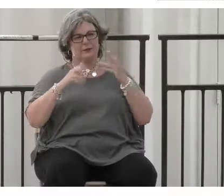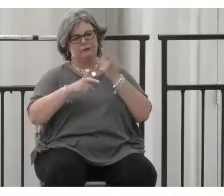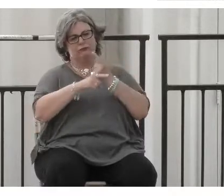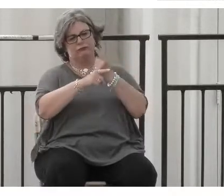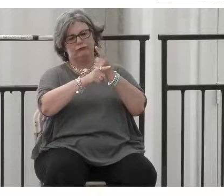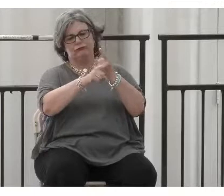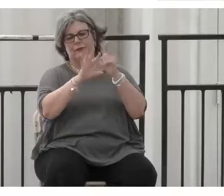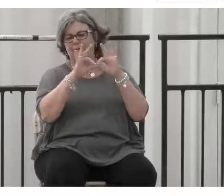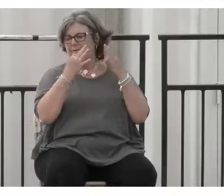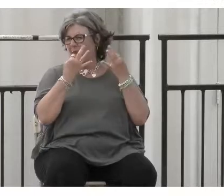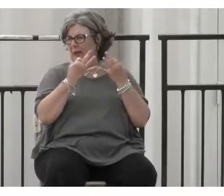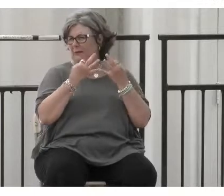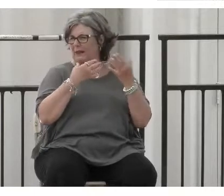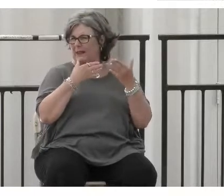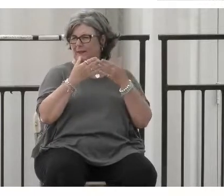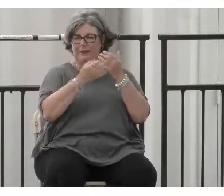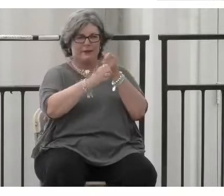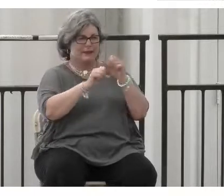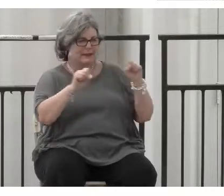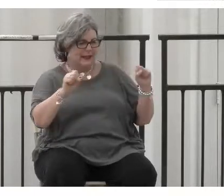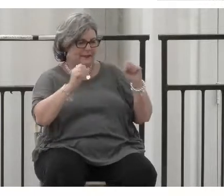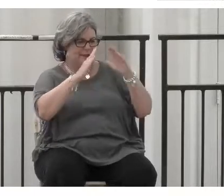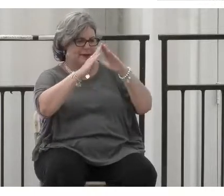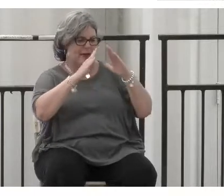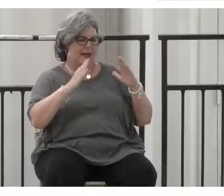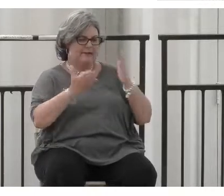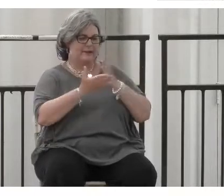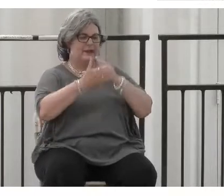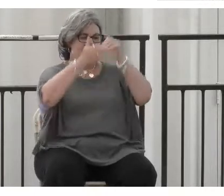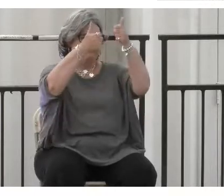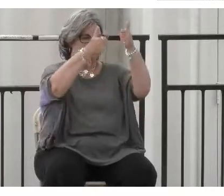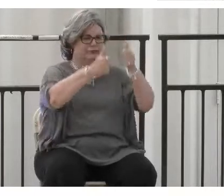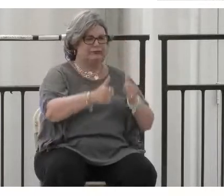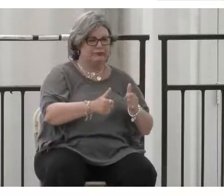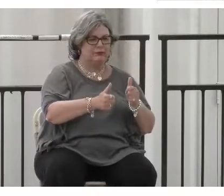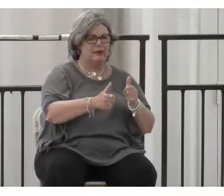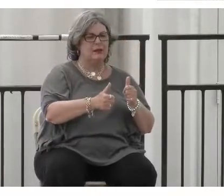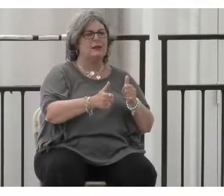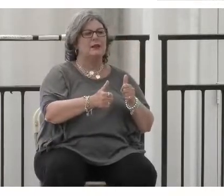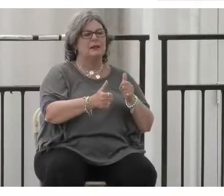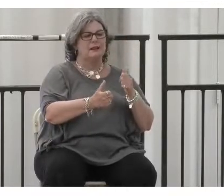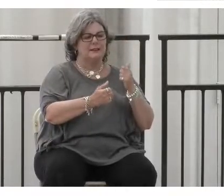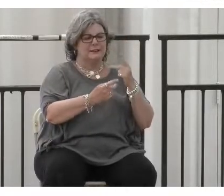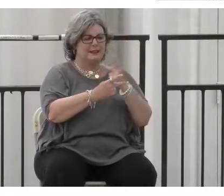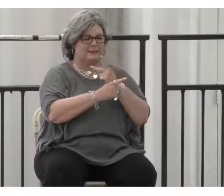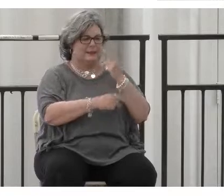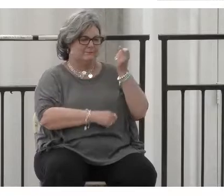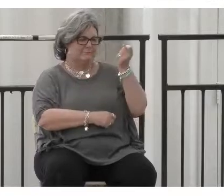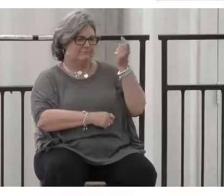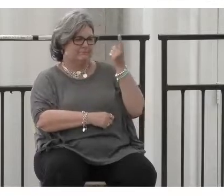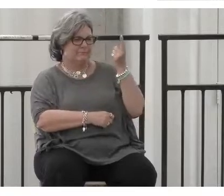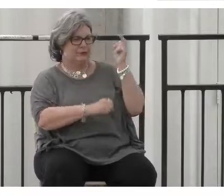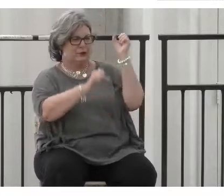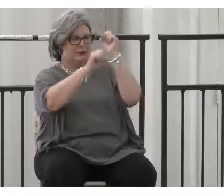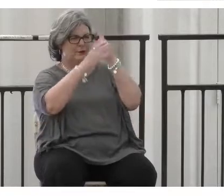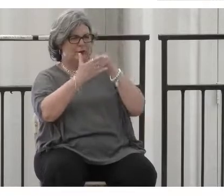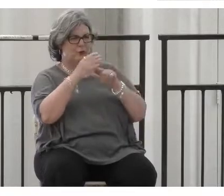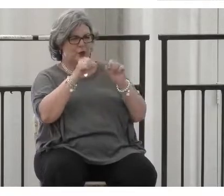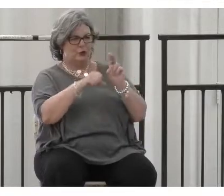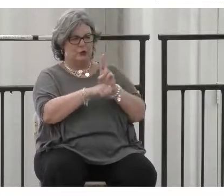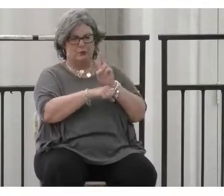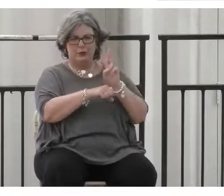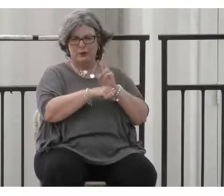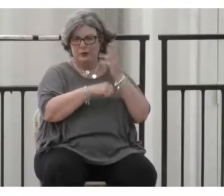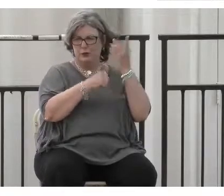families, although they rescue them and they stop them from decaying, is often difficult to understand or to envisage what they could be used